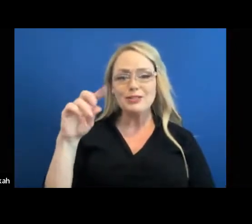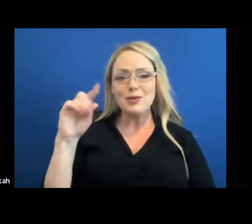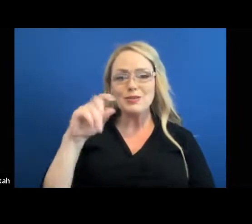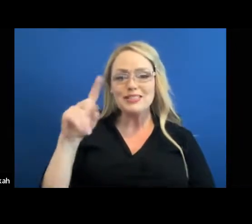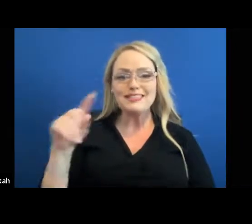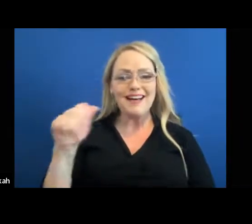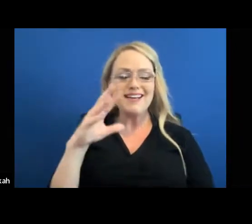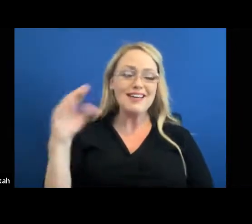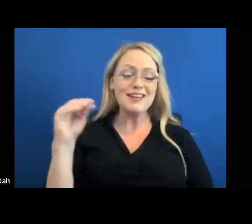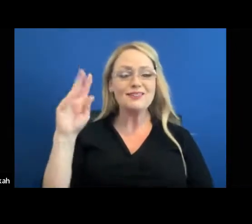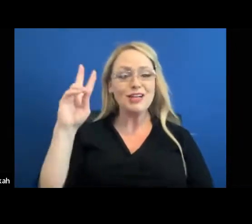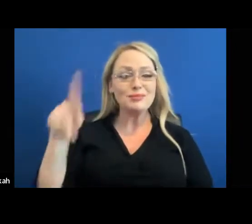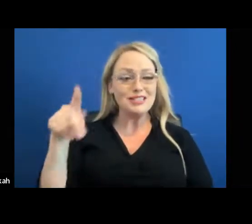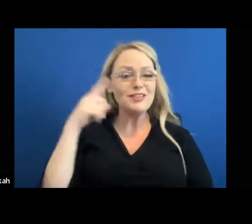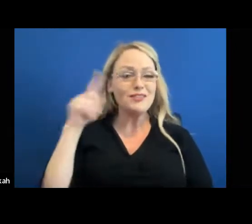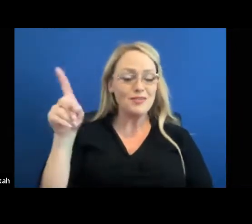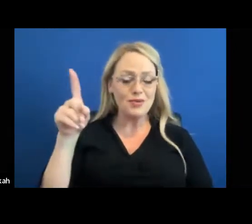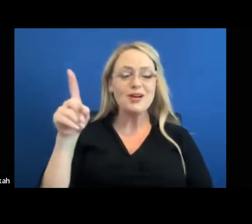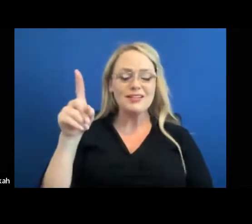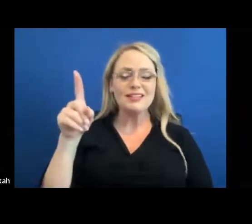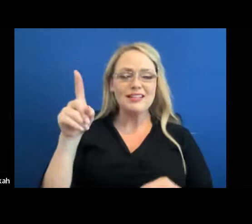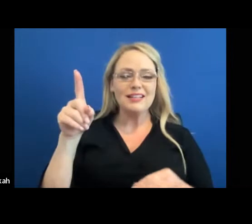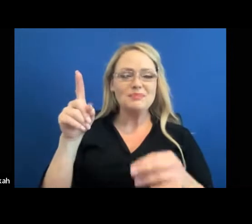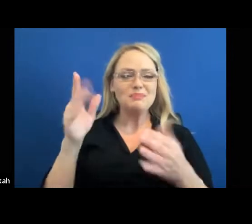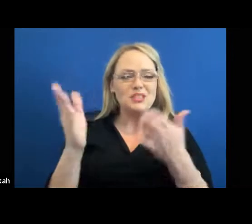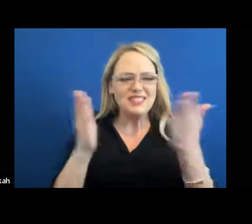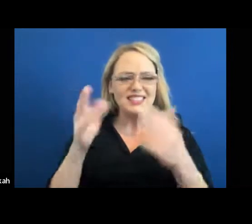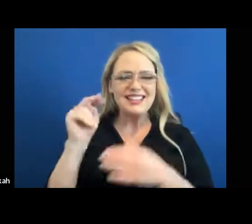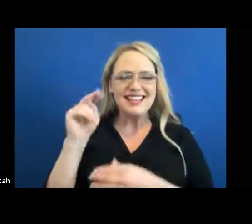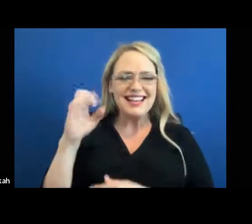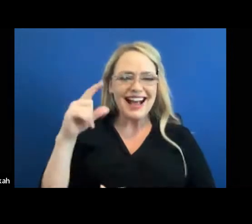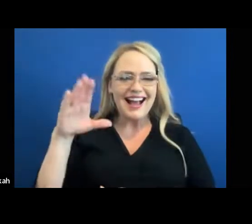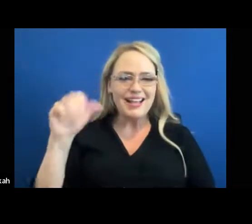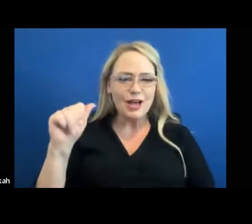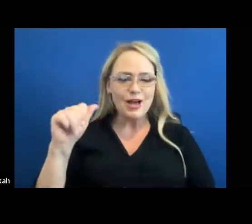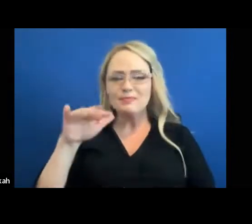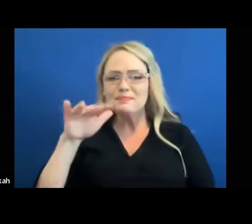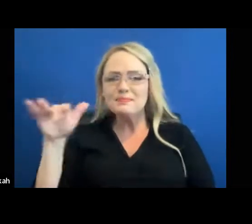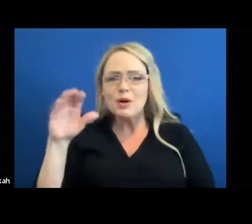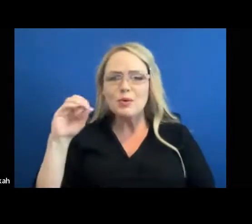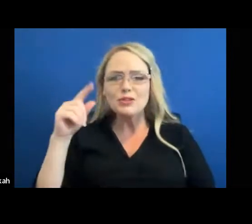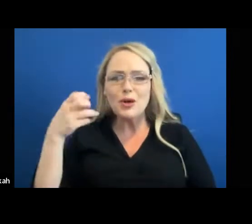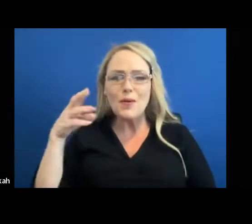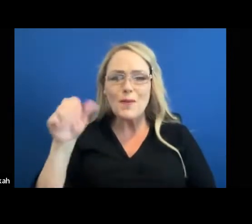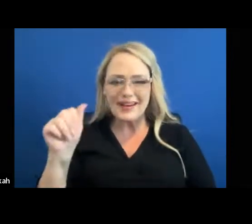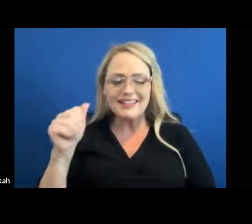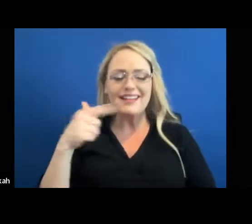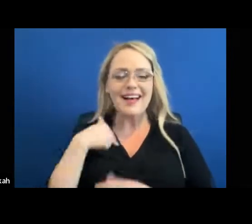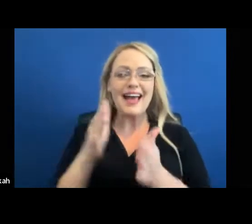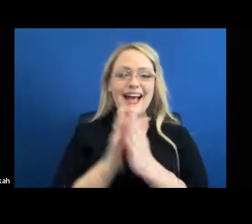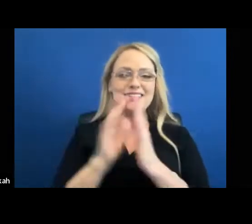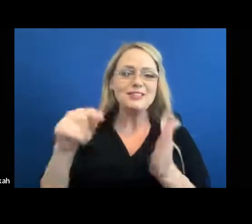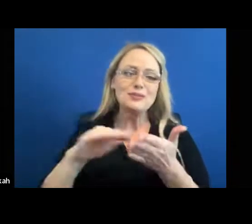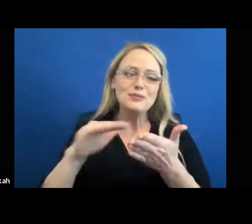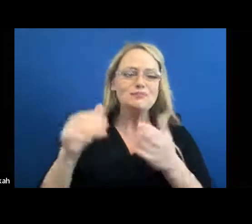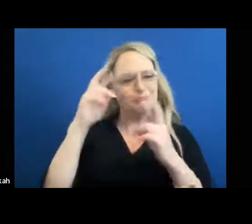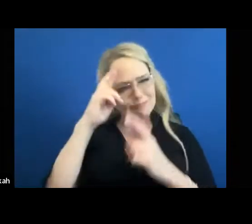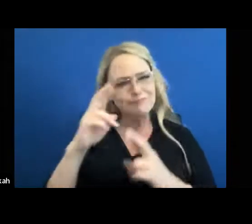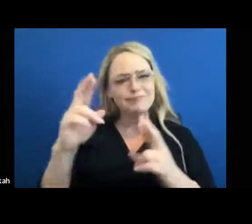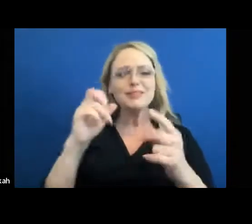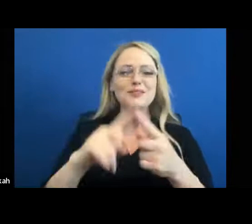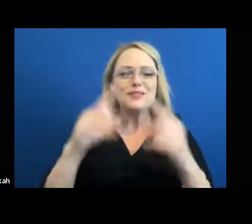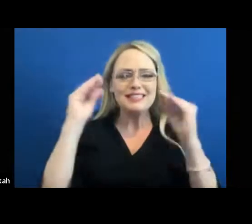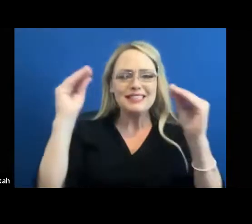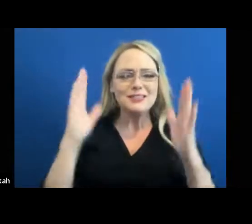Administrative Services, Mikaela Ochoa. I ask to be excused and pay my respects to the educators and to this place of learning,